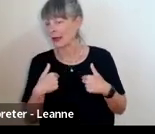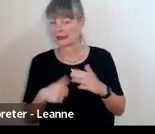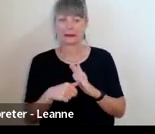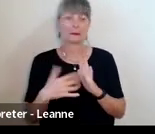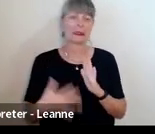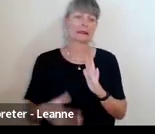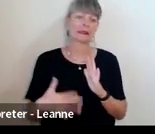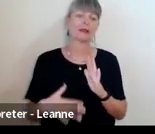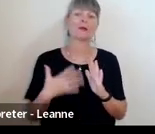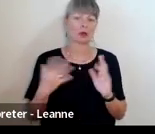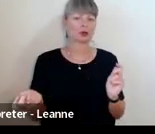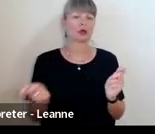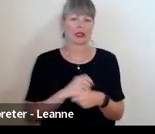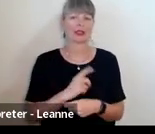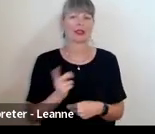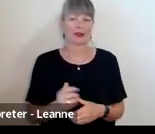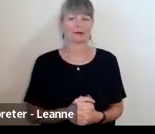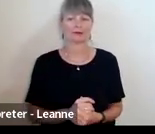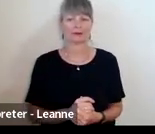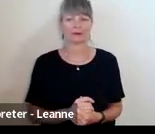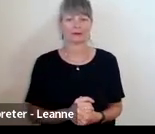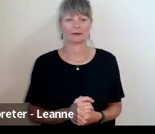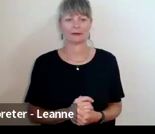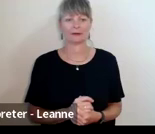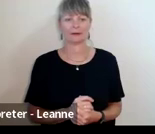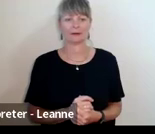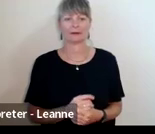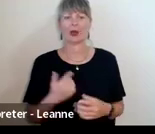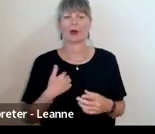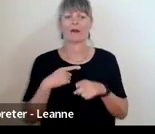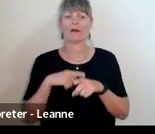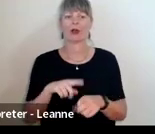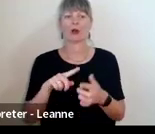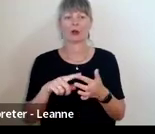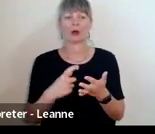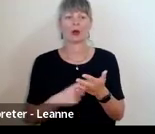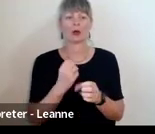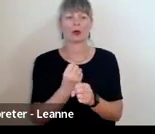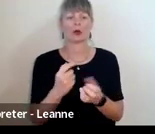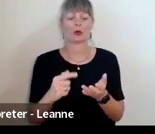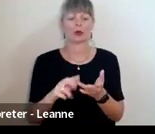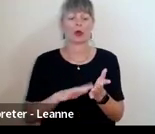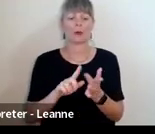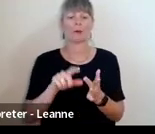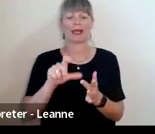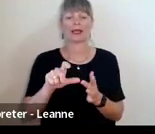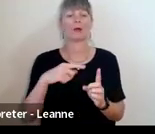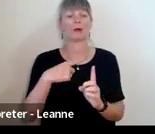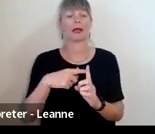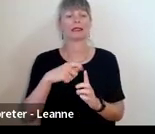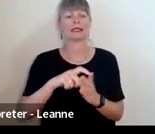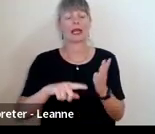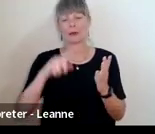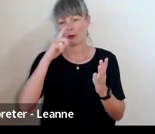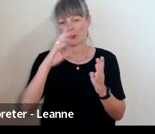that. Using ergonomic principles and input from disabled folks, Urge's innovative designs will offer everyone